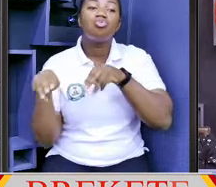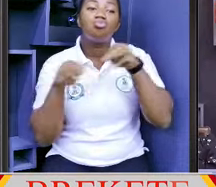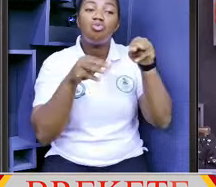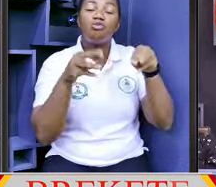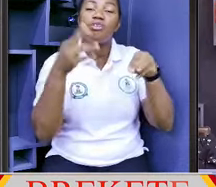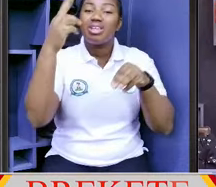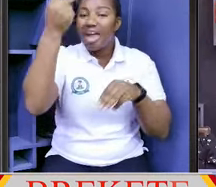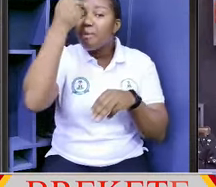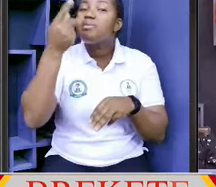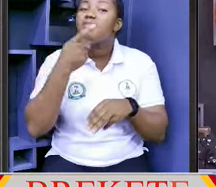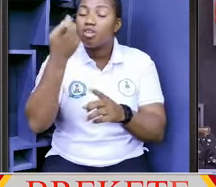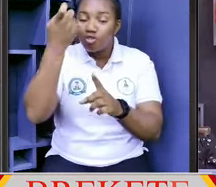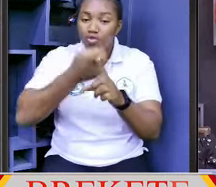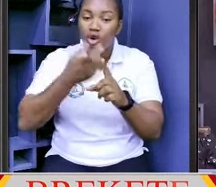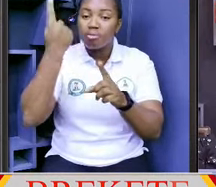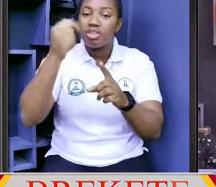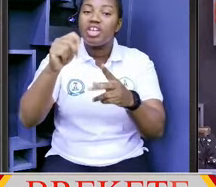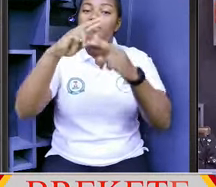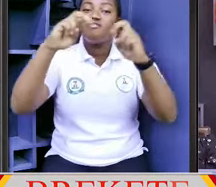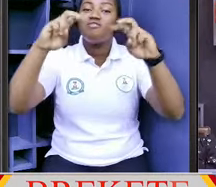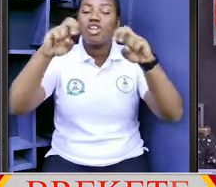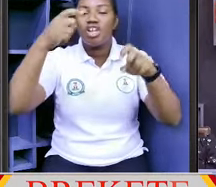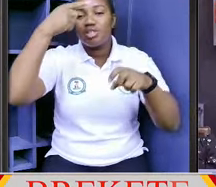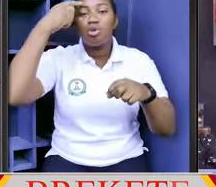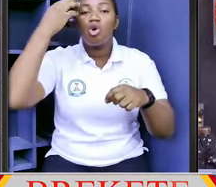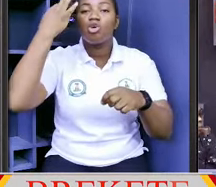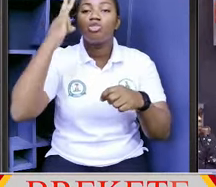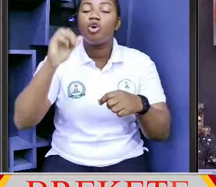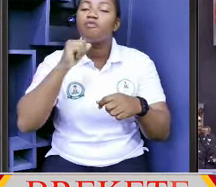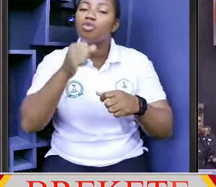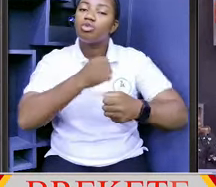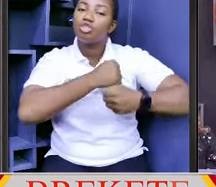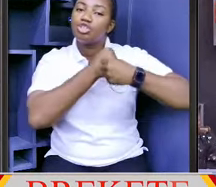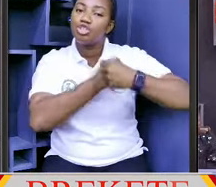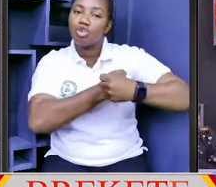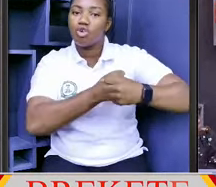out of the villages because of insecurity.